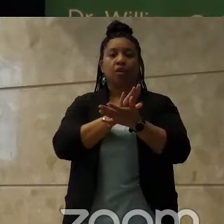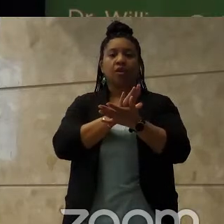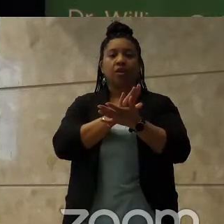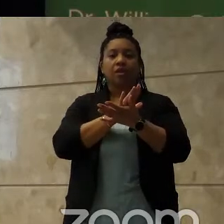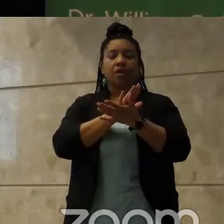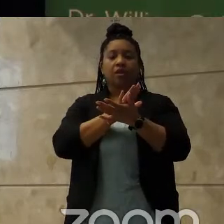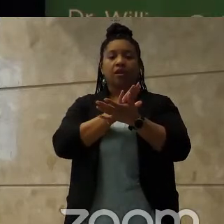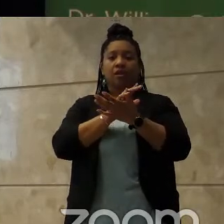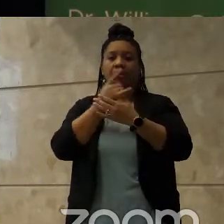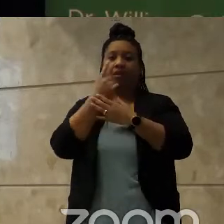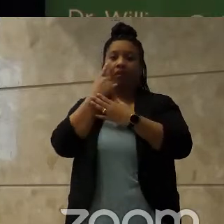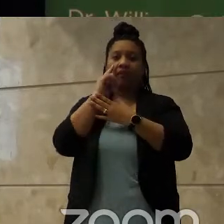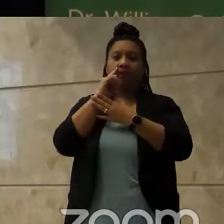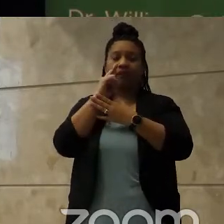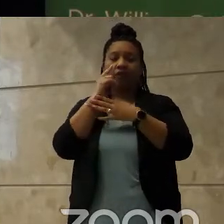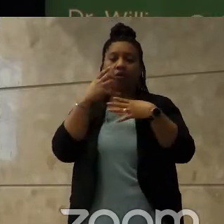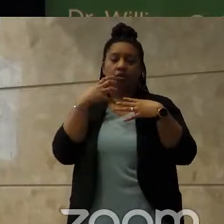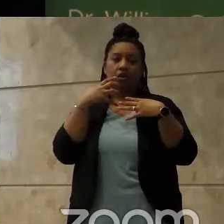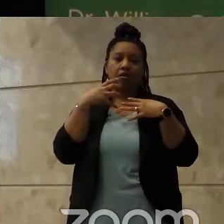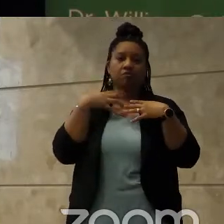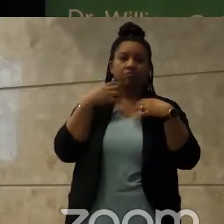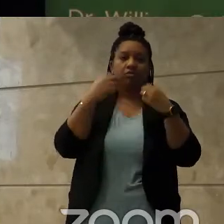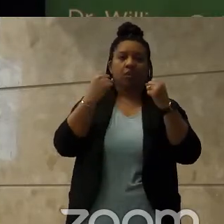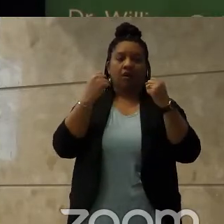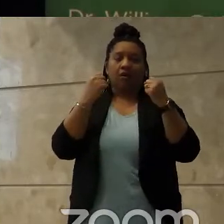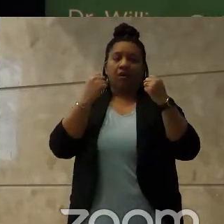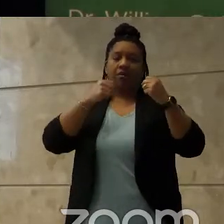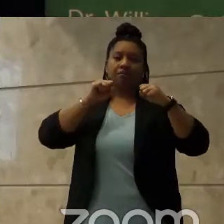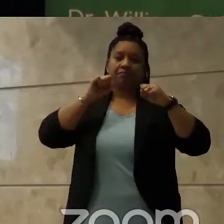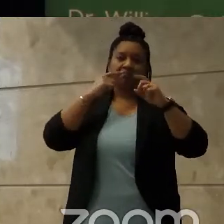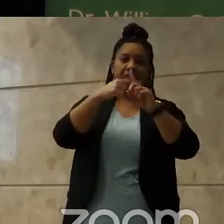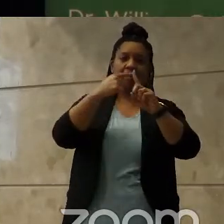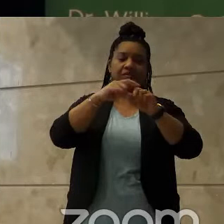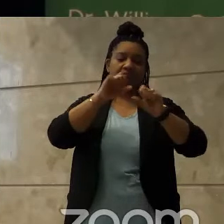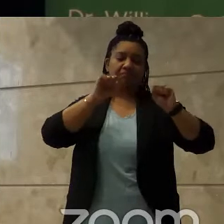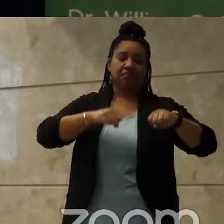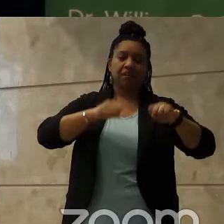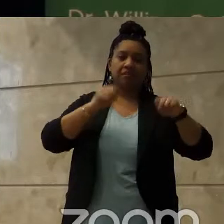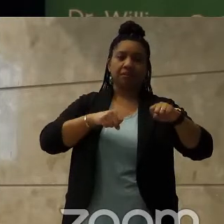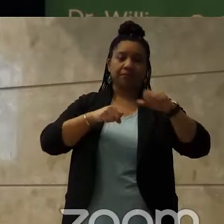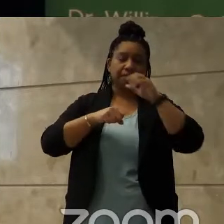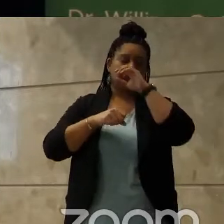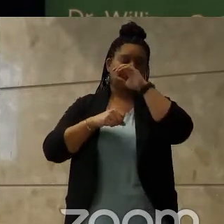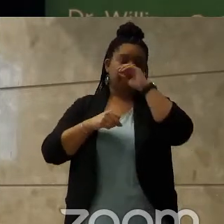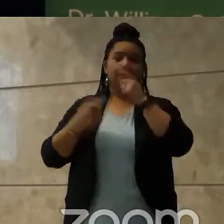potency and possibility. Impossible. At her funeral, I gave three scriptures.